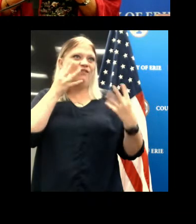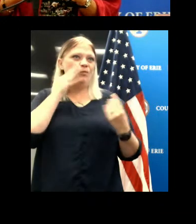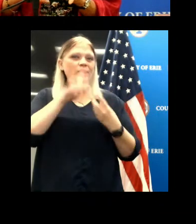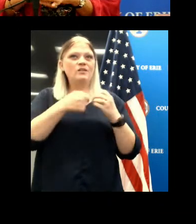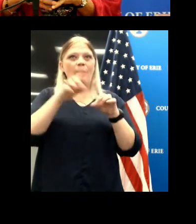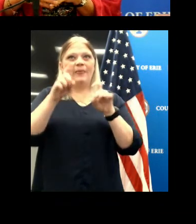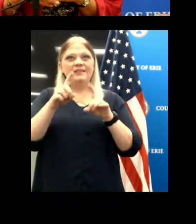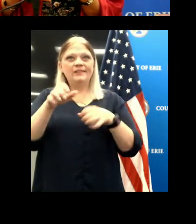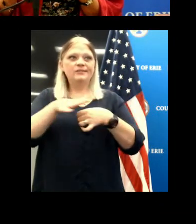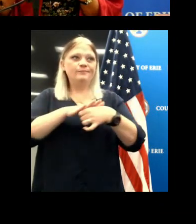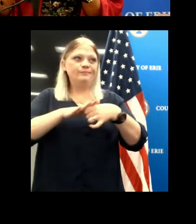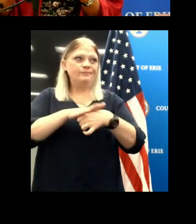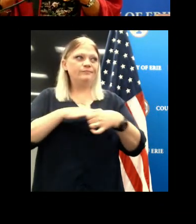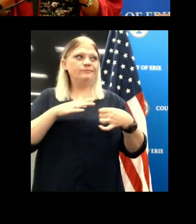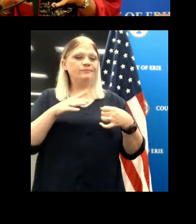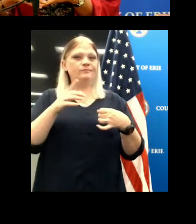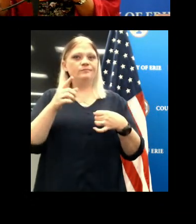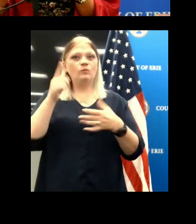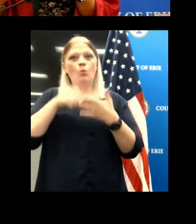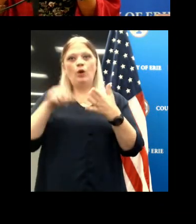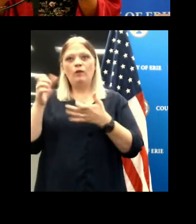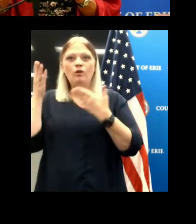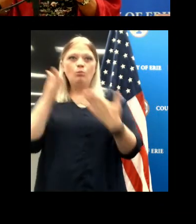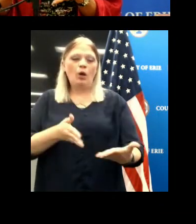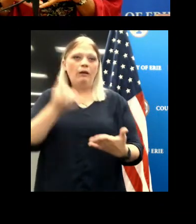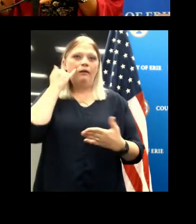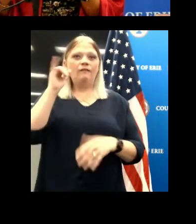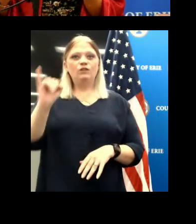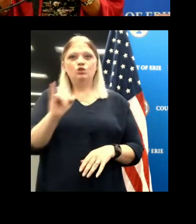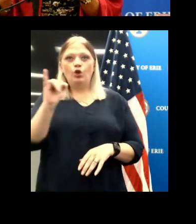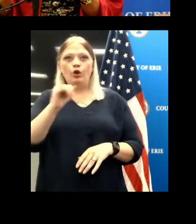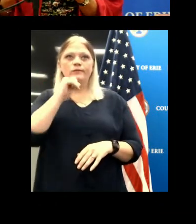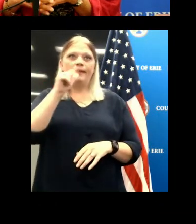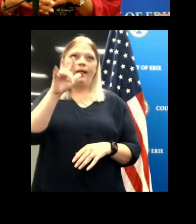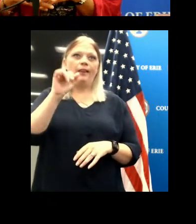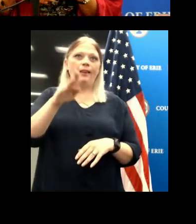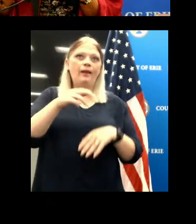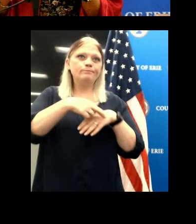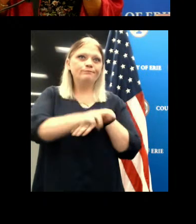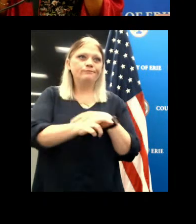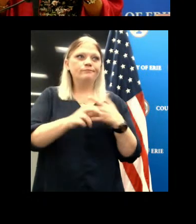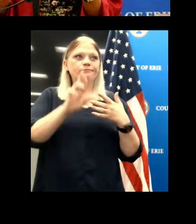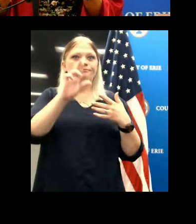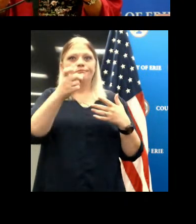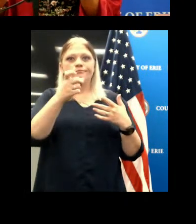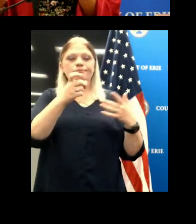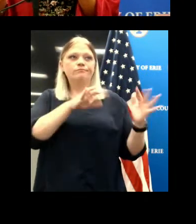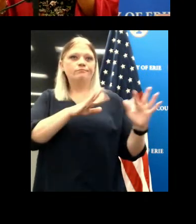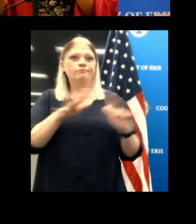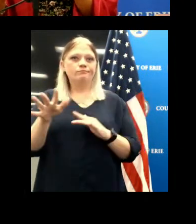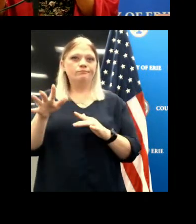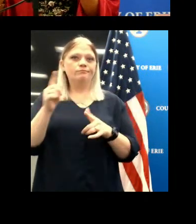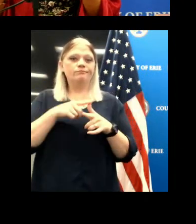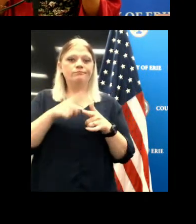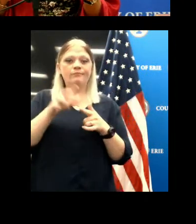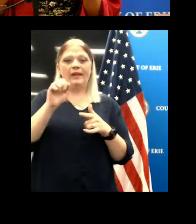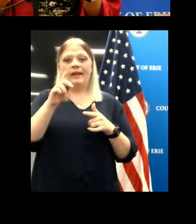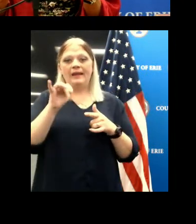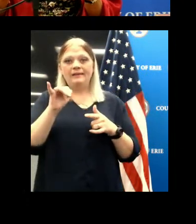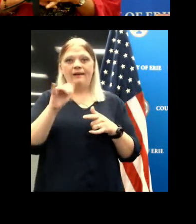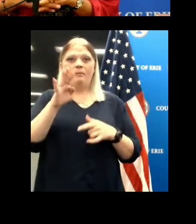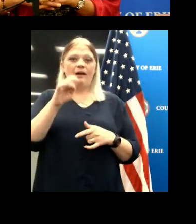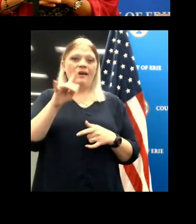the testing site. What you need to bring, if there's insurance or not, or a lab rec, or and they do antibodies